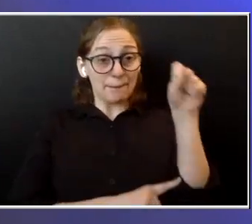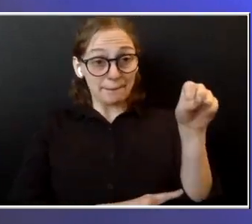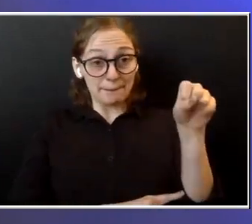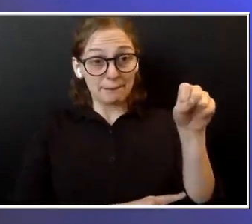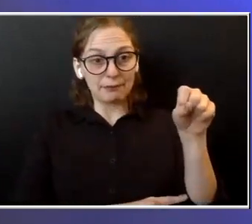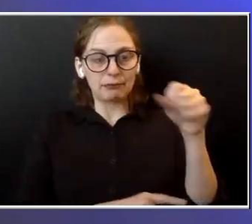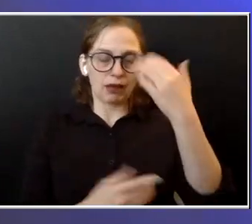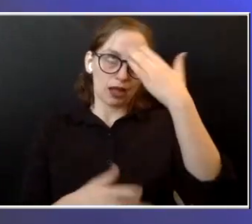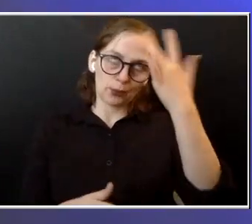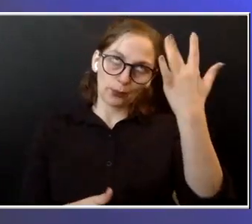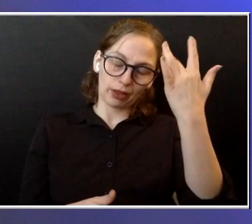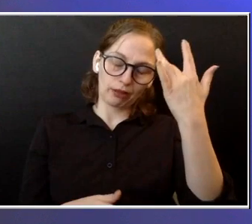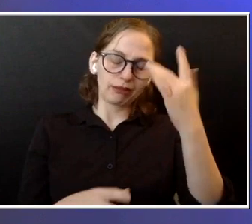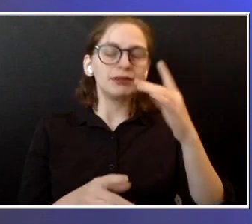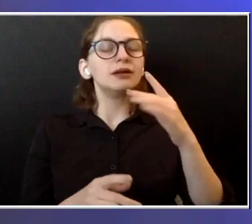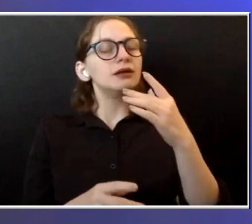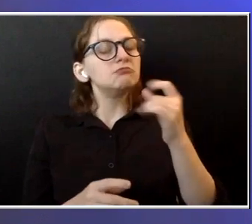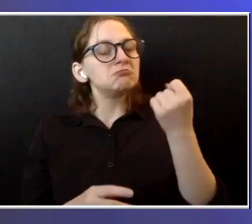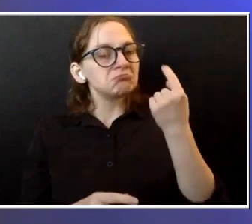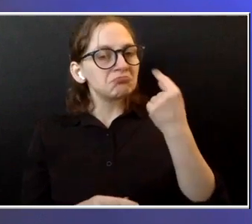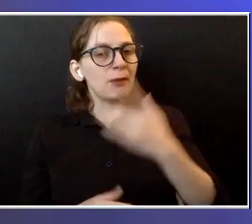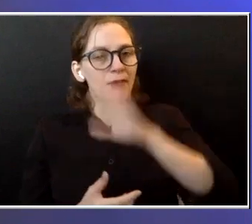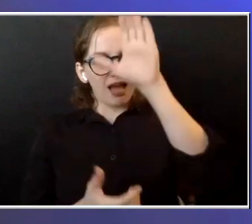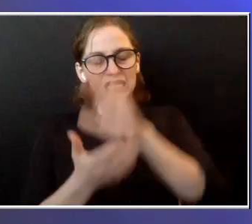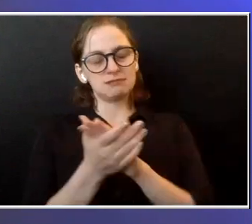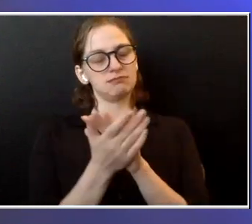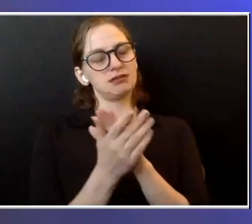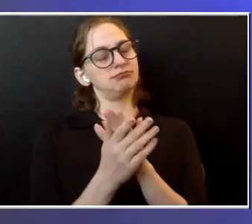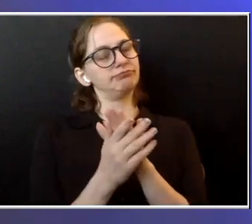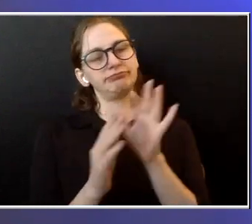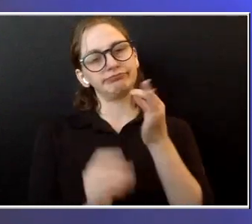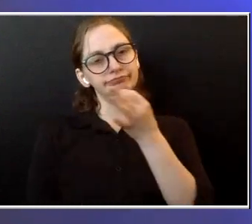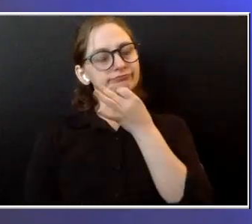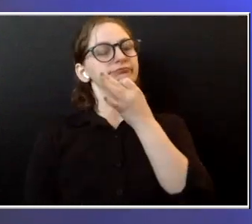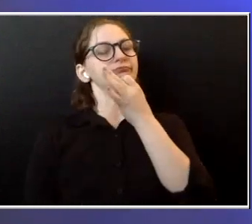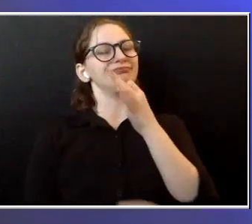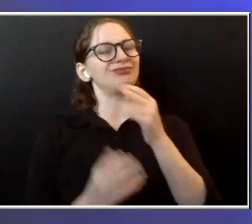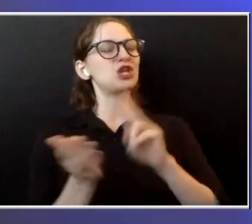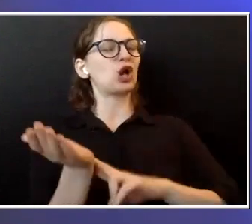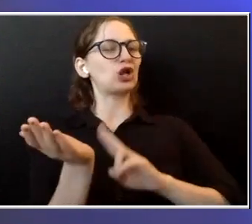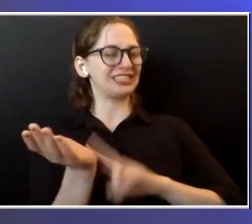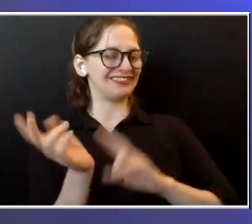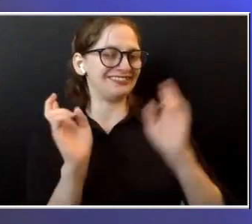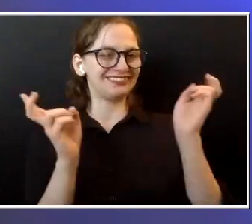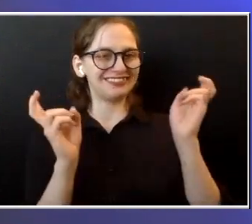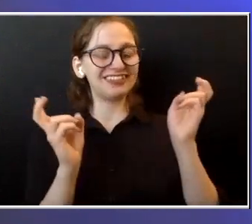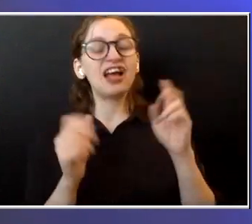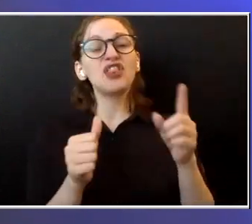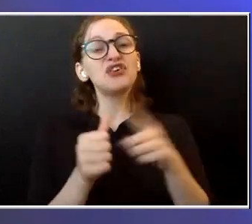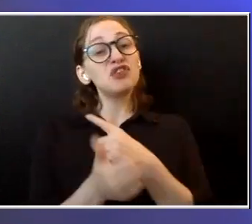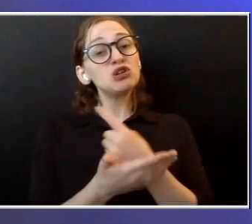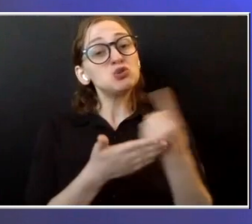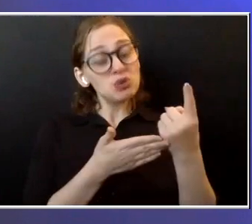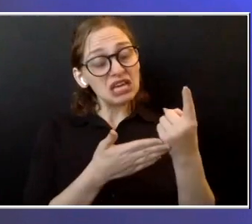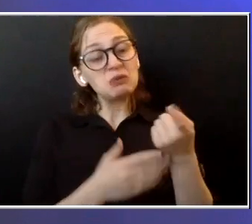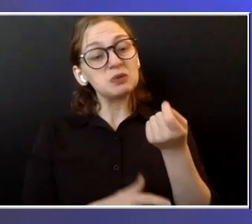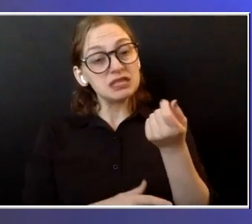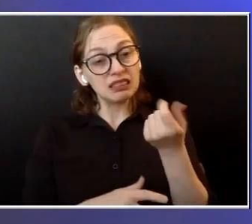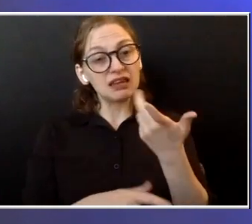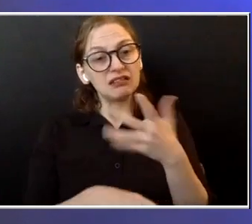good nurse. And I would say the first week was a little slow going. After